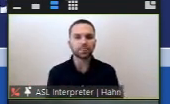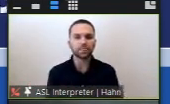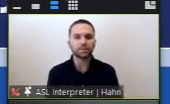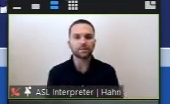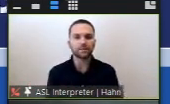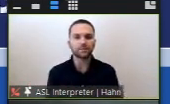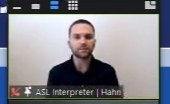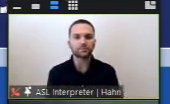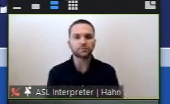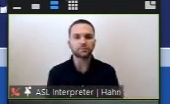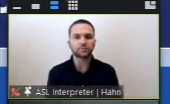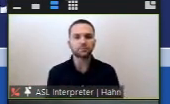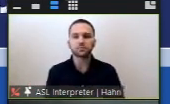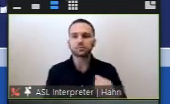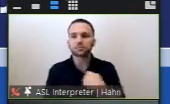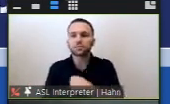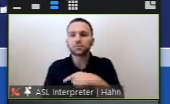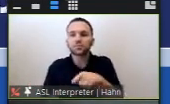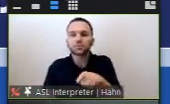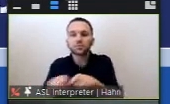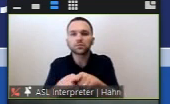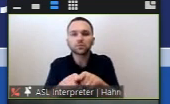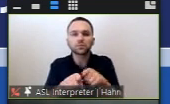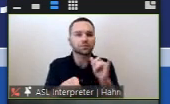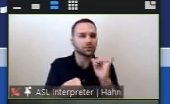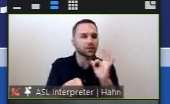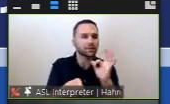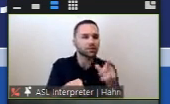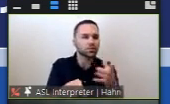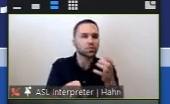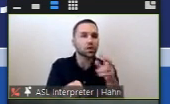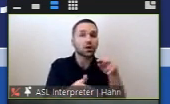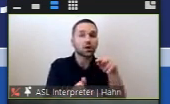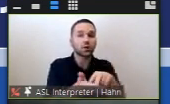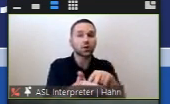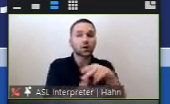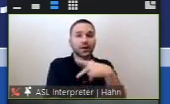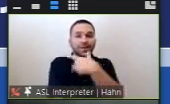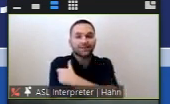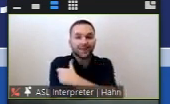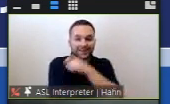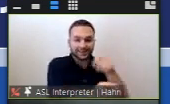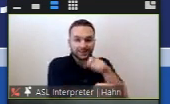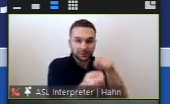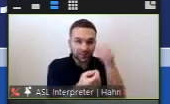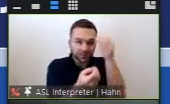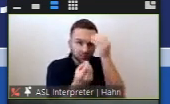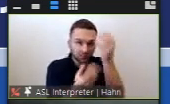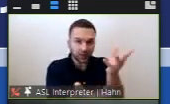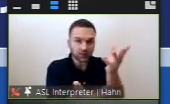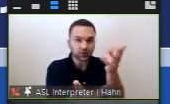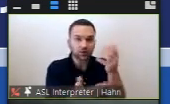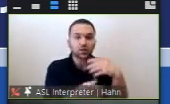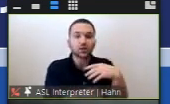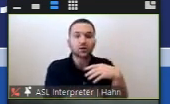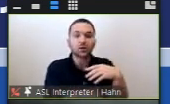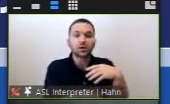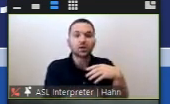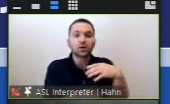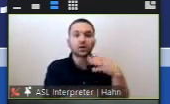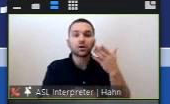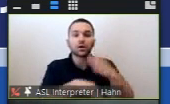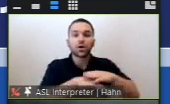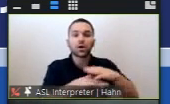We also, if you choose to look at the vaccine-specific analysis, so that upper right-hand box at the top of the